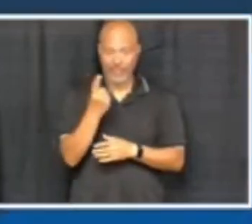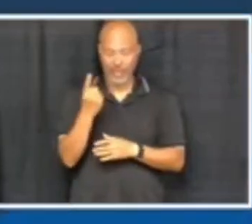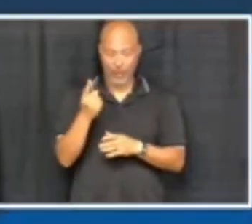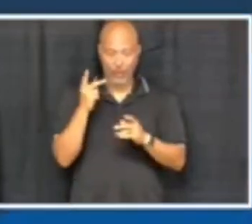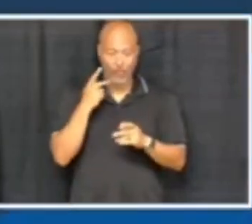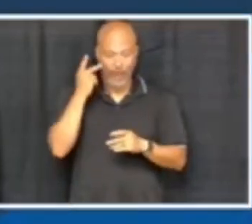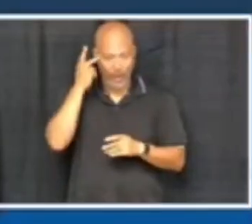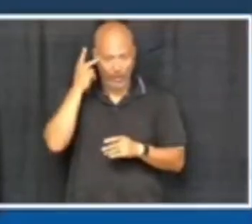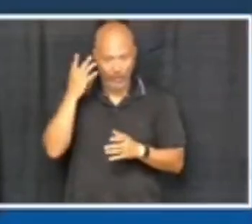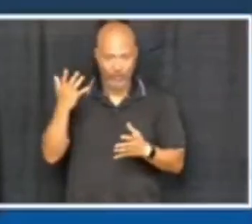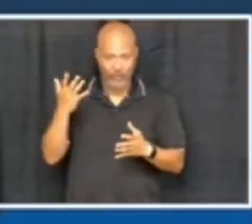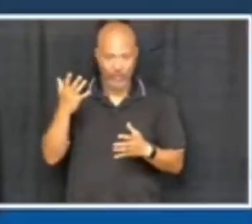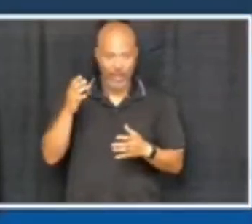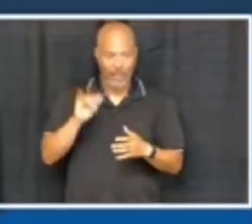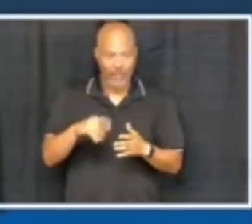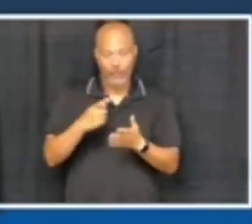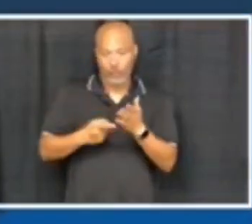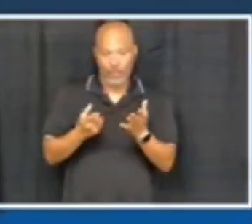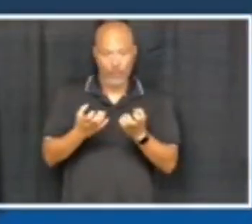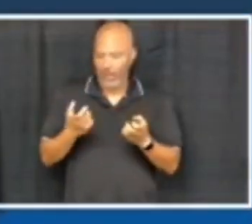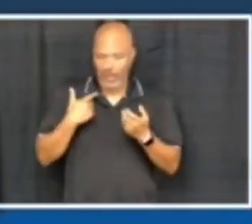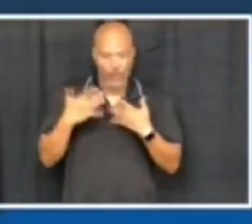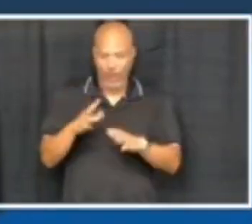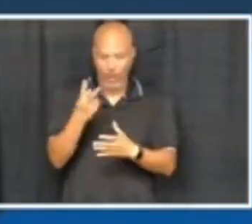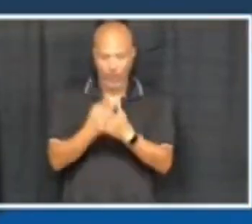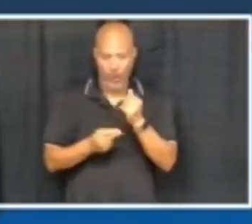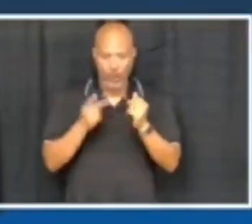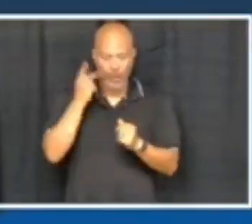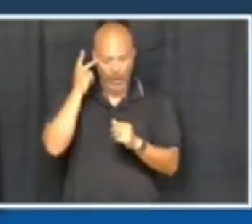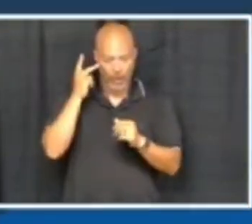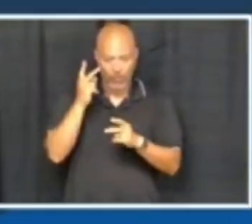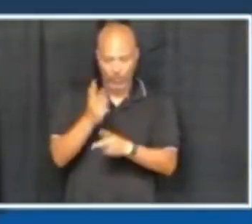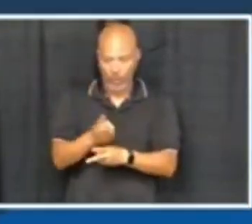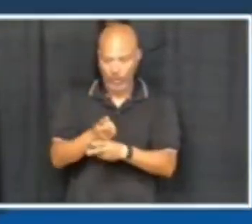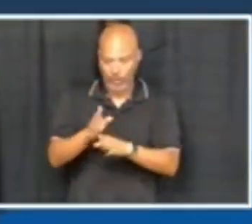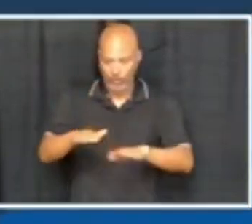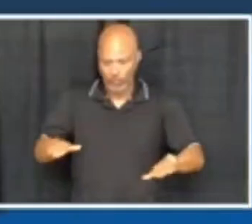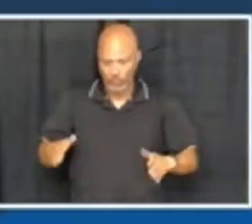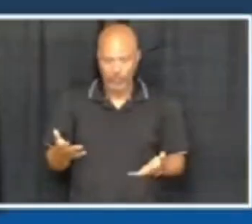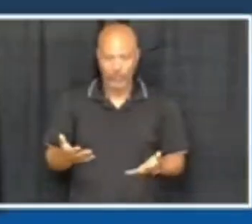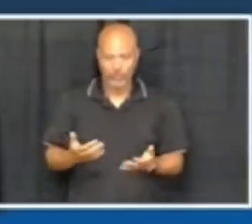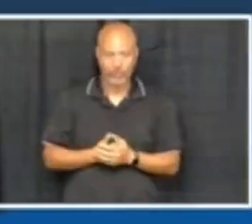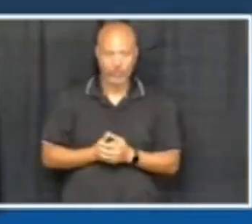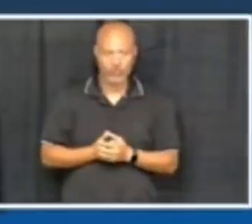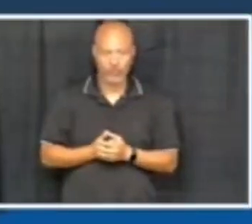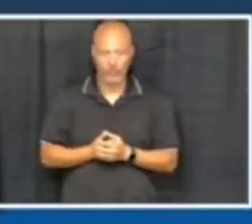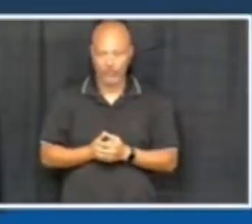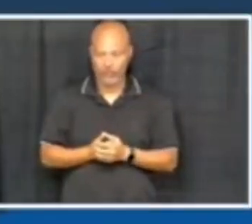parents in the household, and that's what they want. They don't want the parents to be able to watch the child.